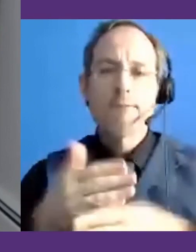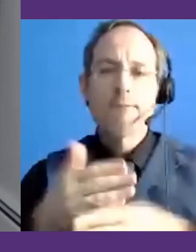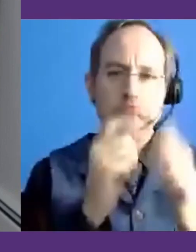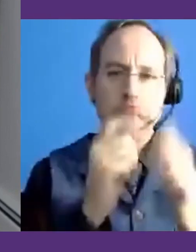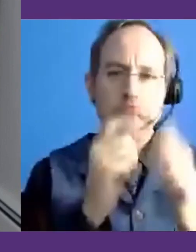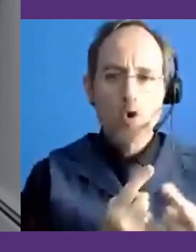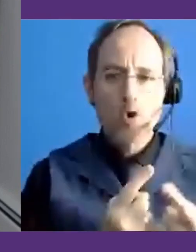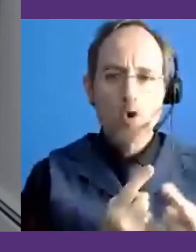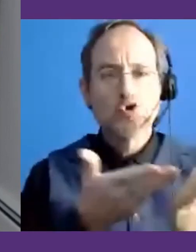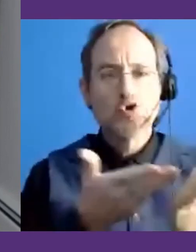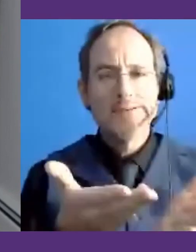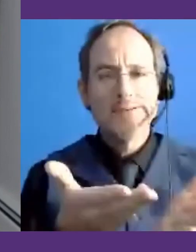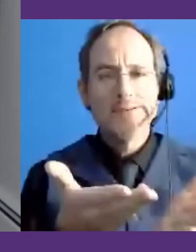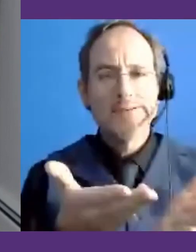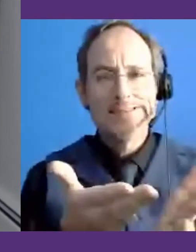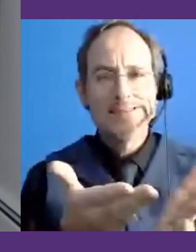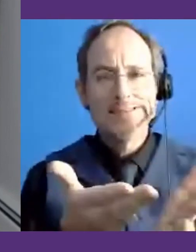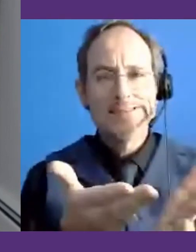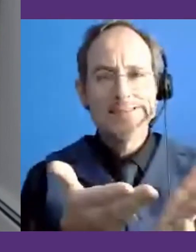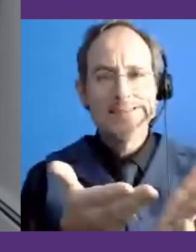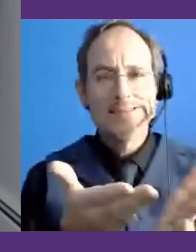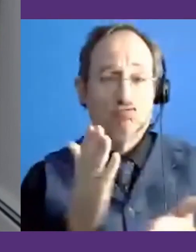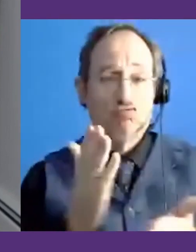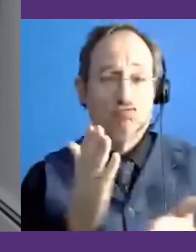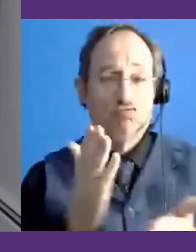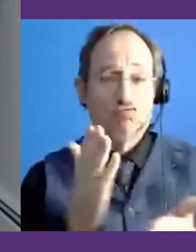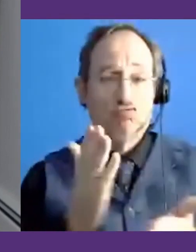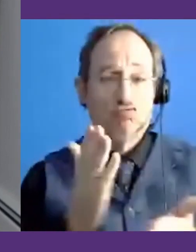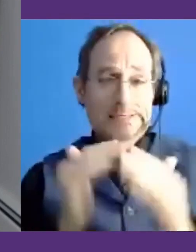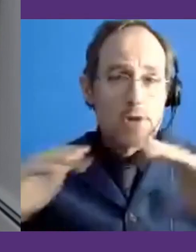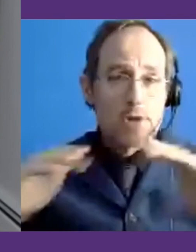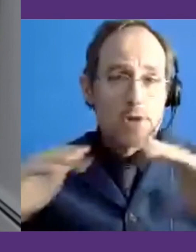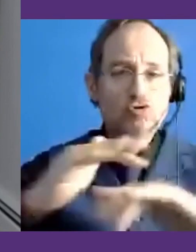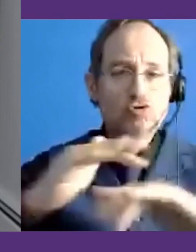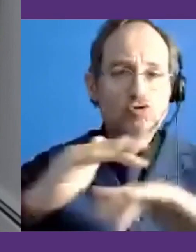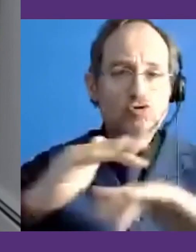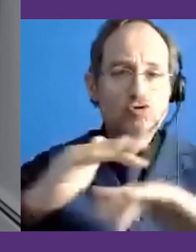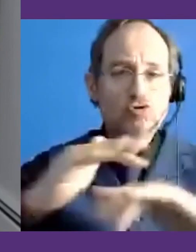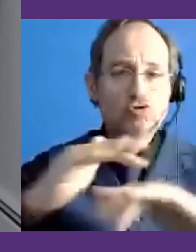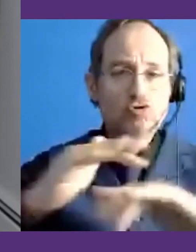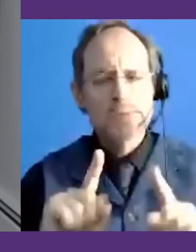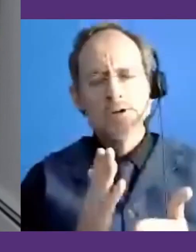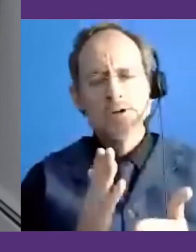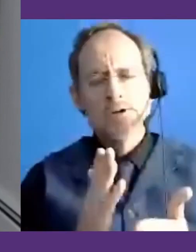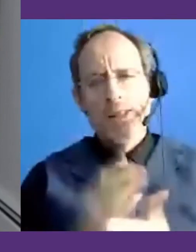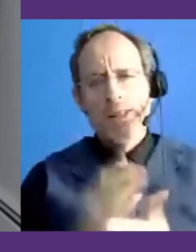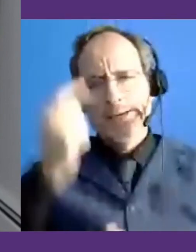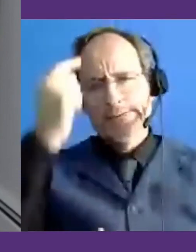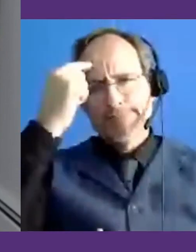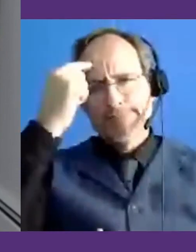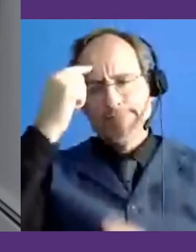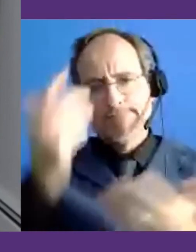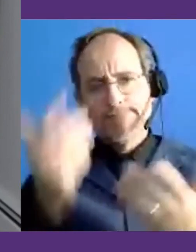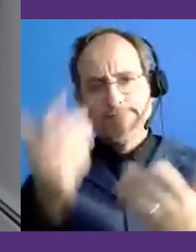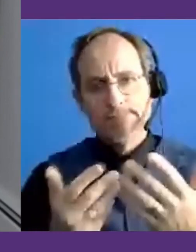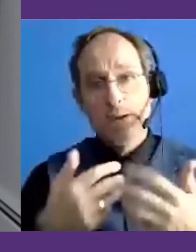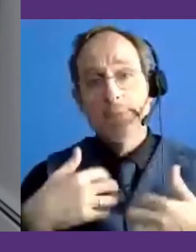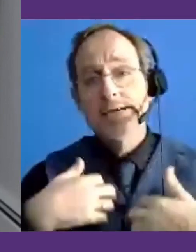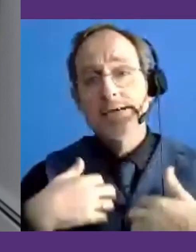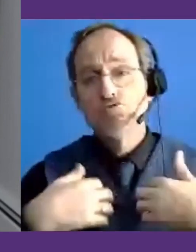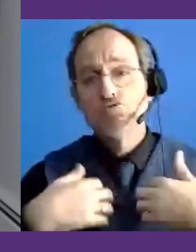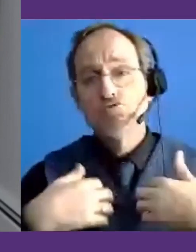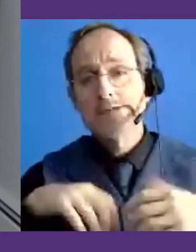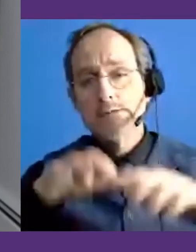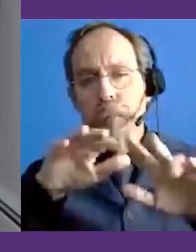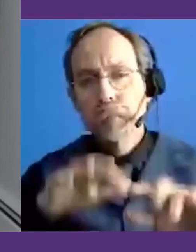mean, I still have this interesting question. One of the things that I am interested in writing about, but I'm sort of hesitant,